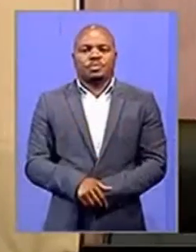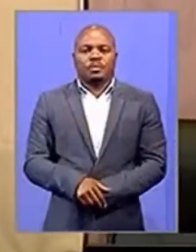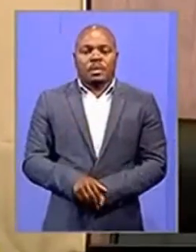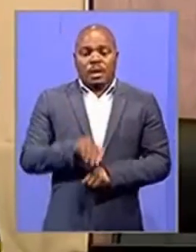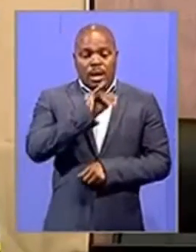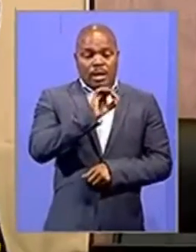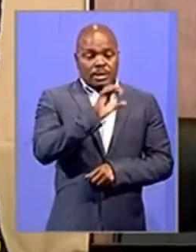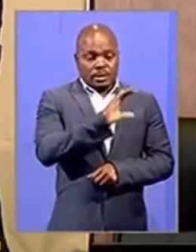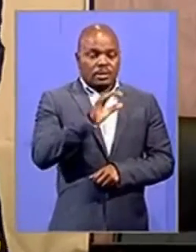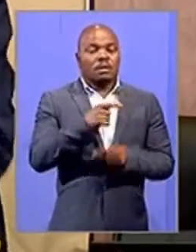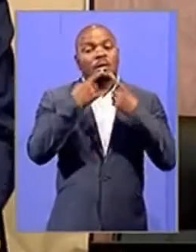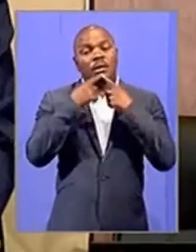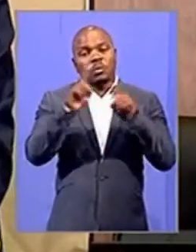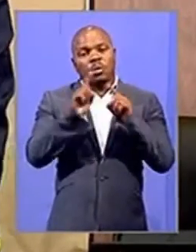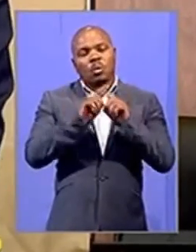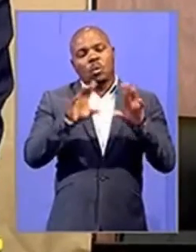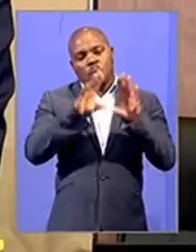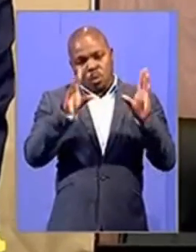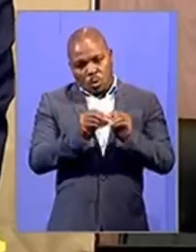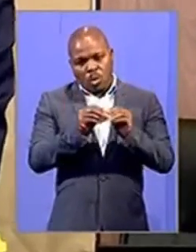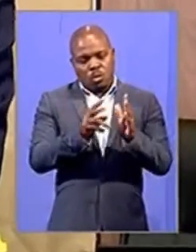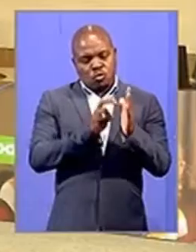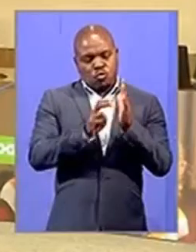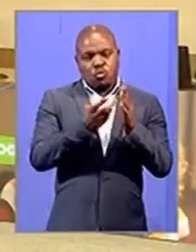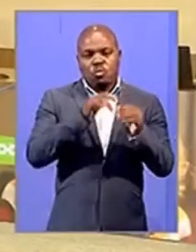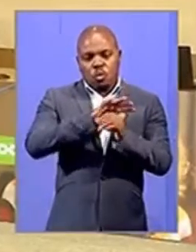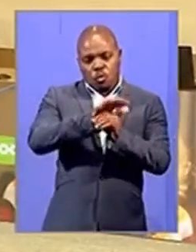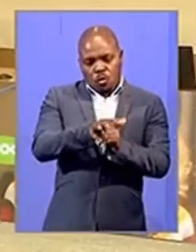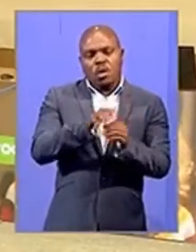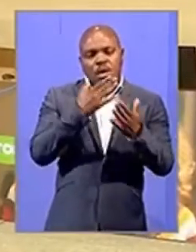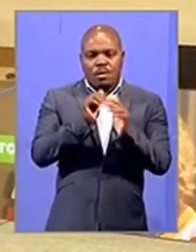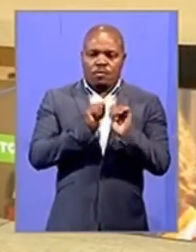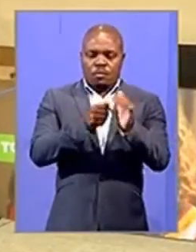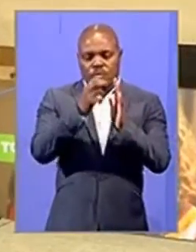IEC tsisitse fa go tla latelwa melao e ka ga COVID-19 mo diteisheneng tsotlhe tsa go vouta.